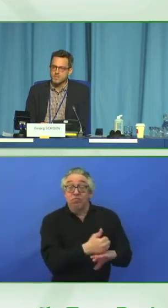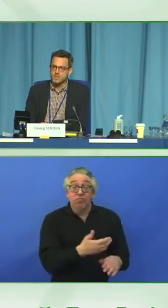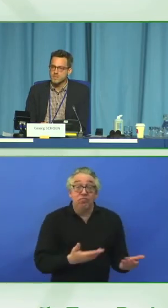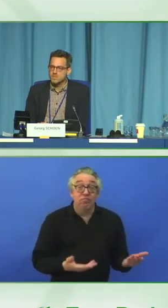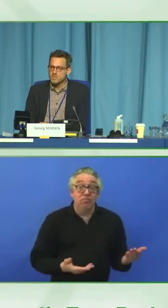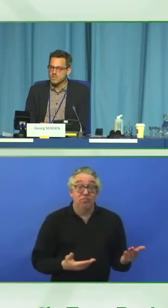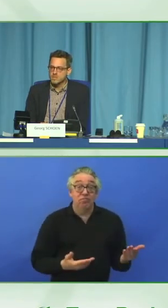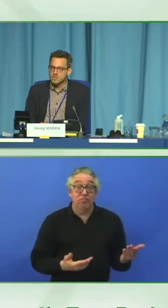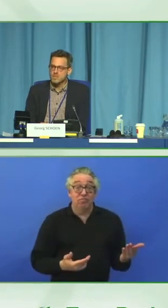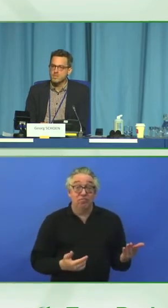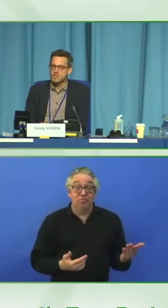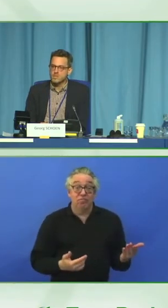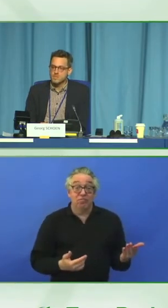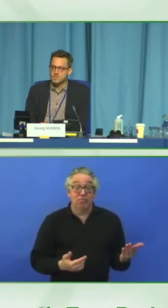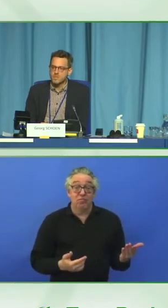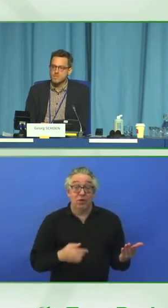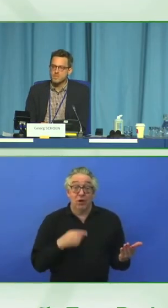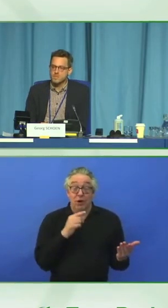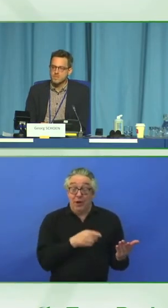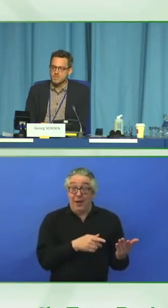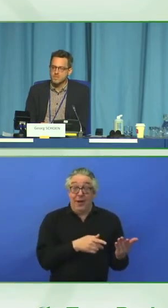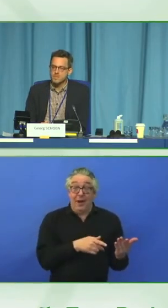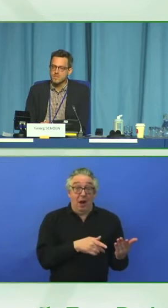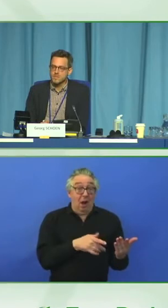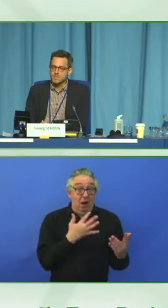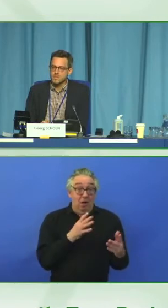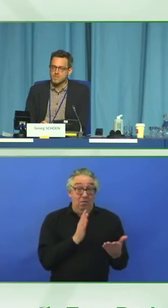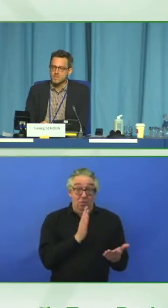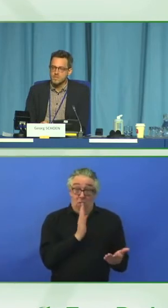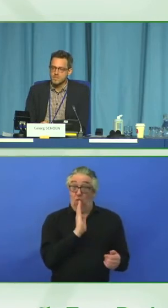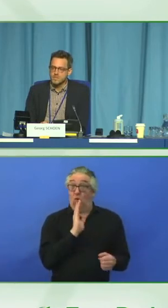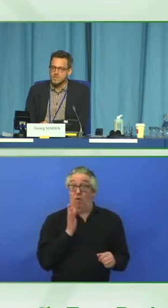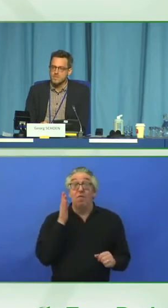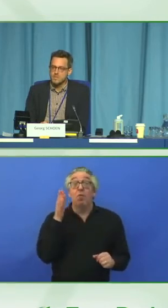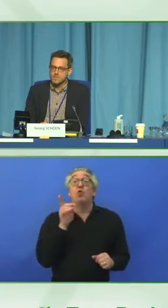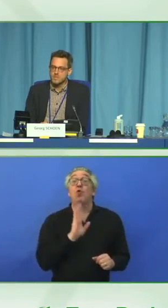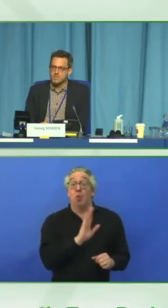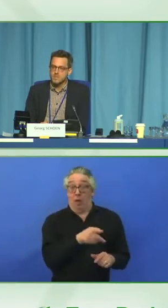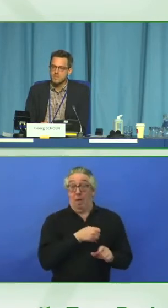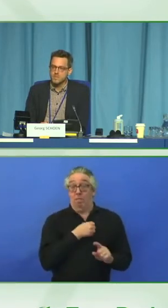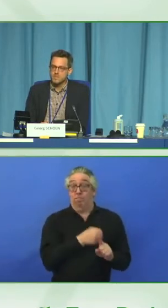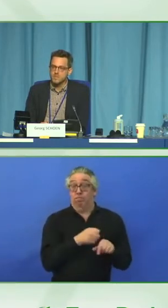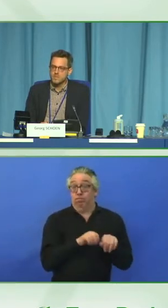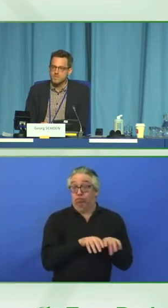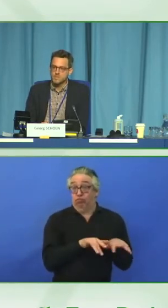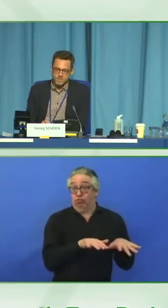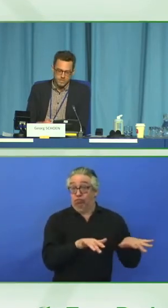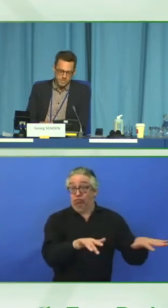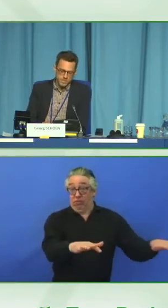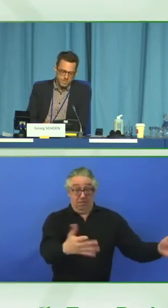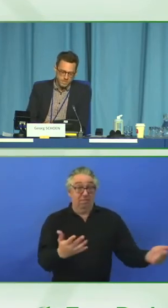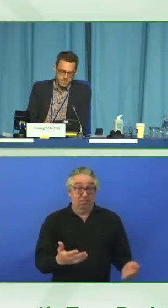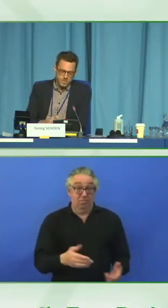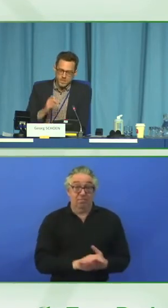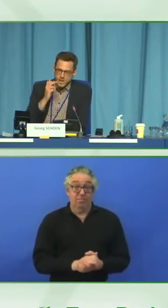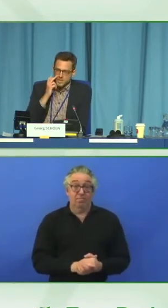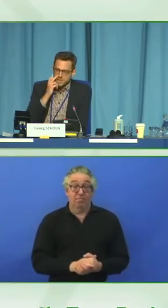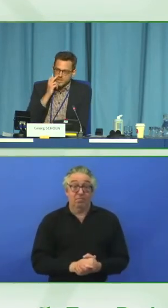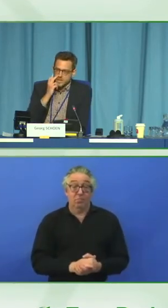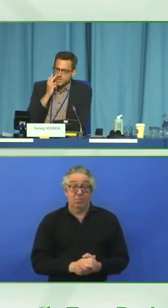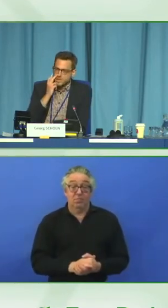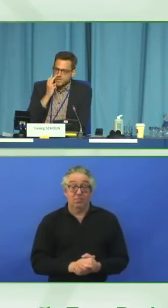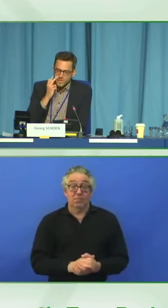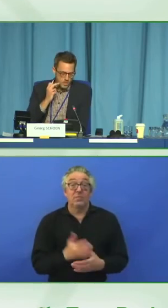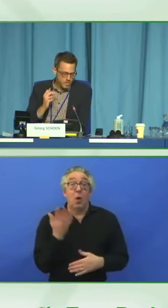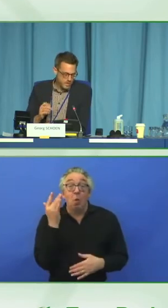create waves in the future, because there's very refreshing ways of thinking.